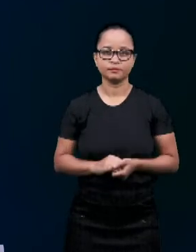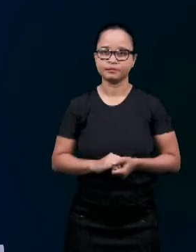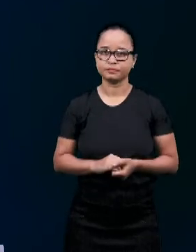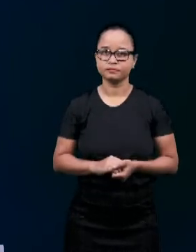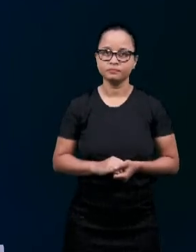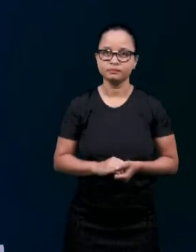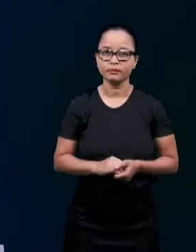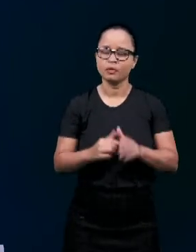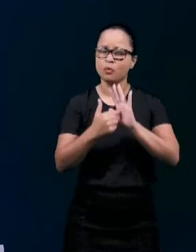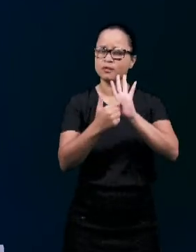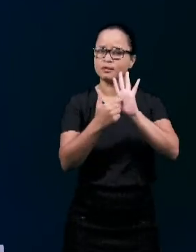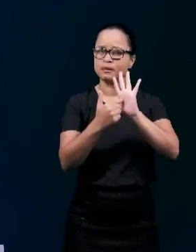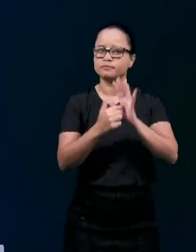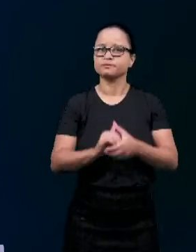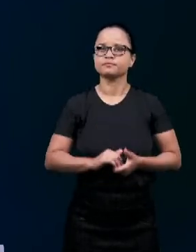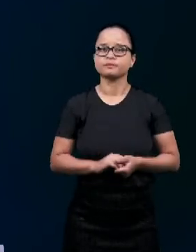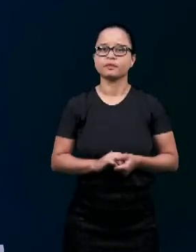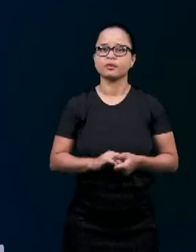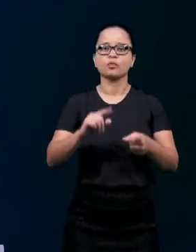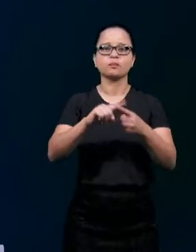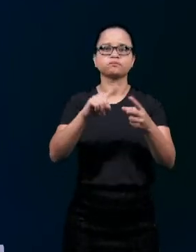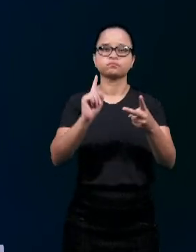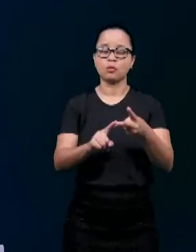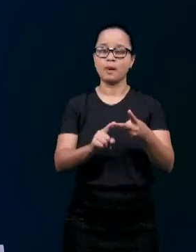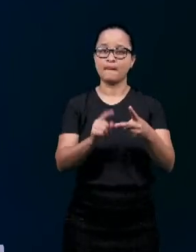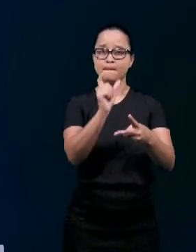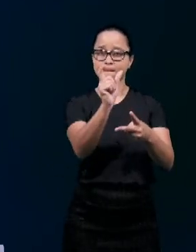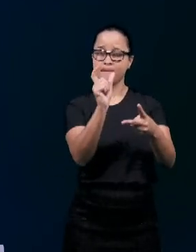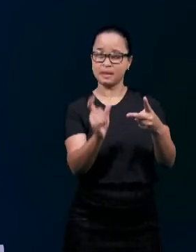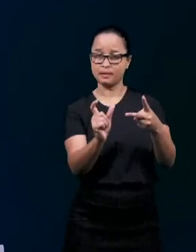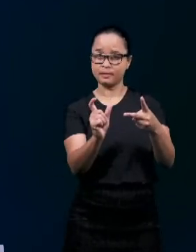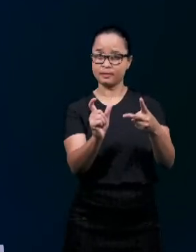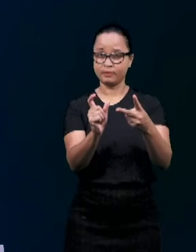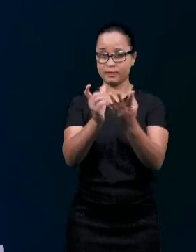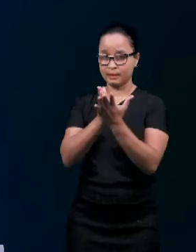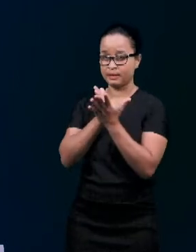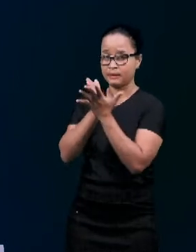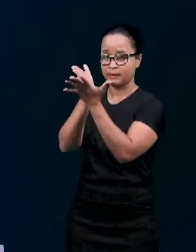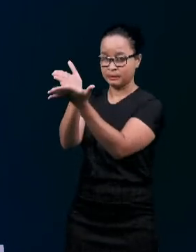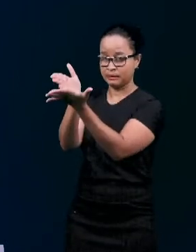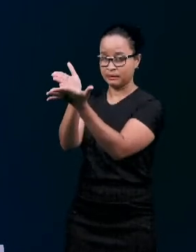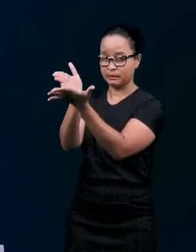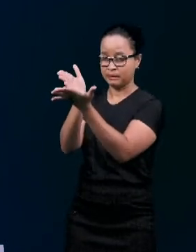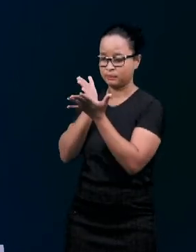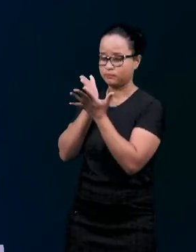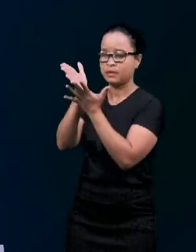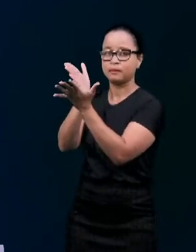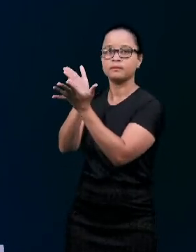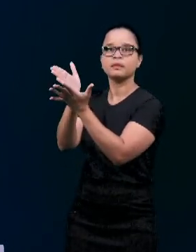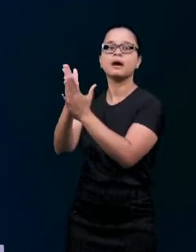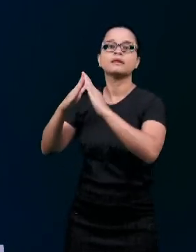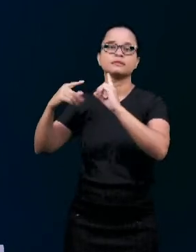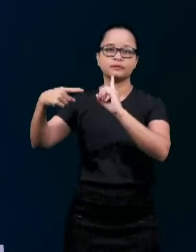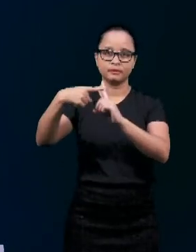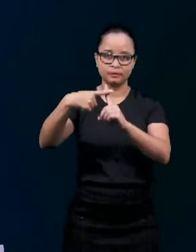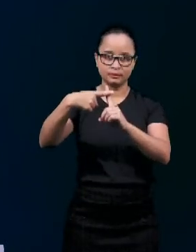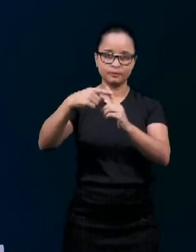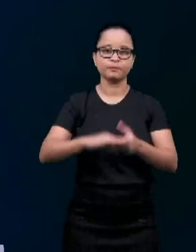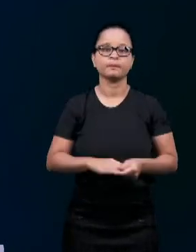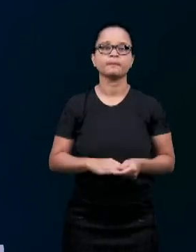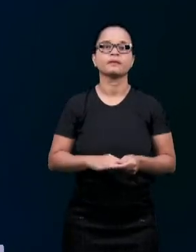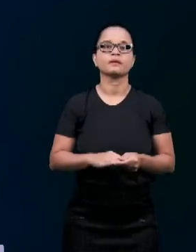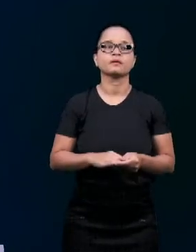como duas palavras que norteiam a doutrina da Igreja Apostólica, como